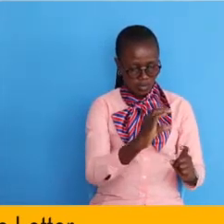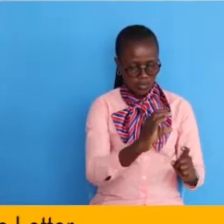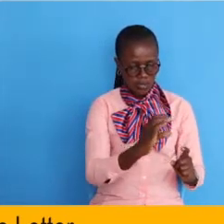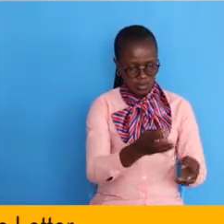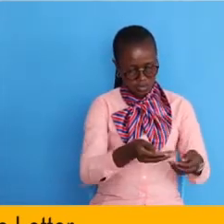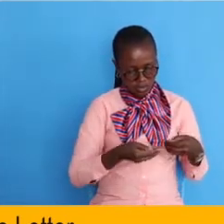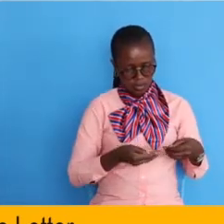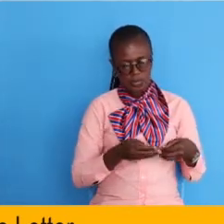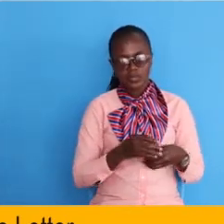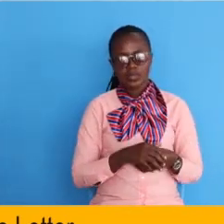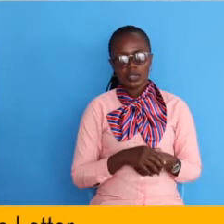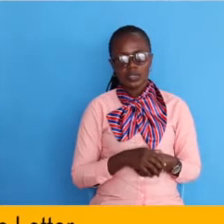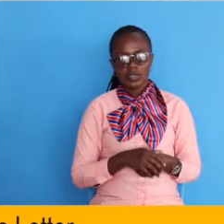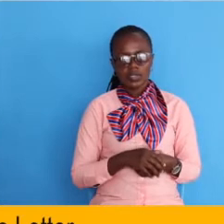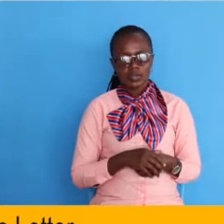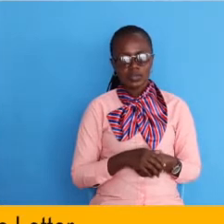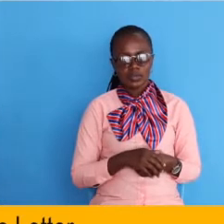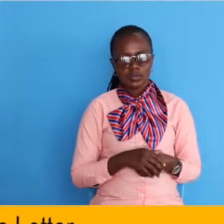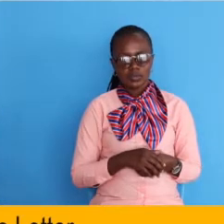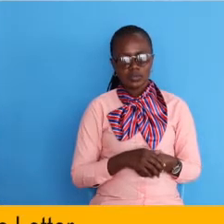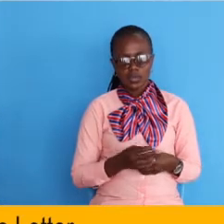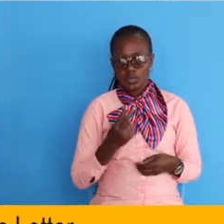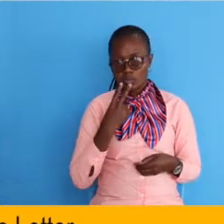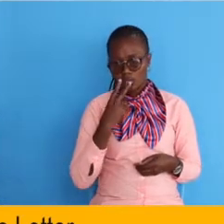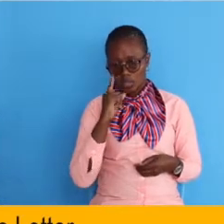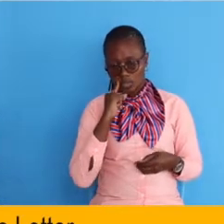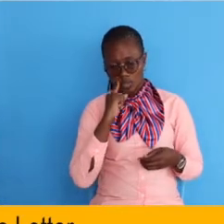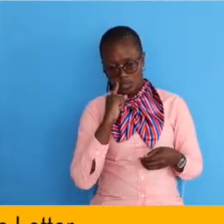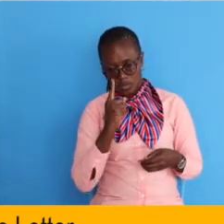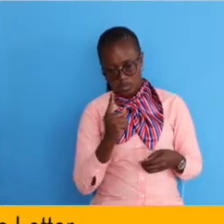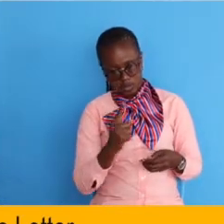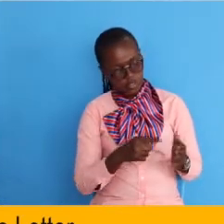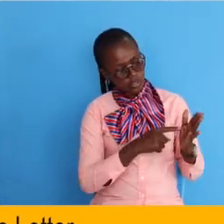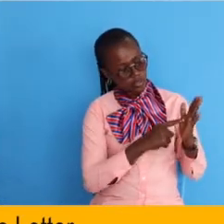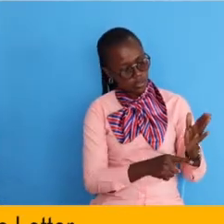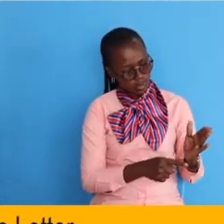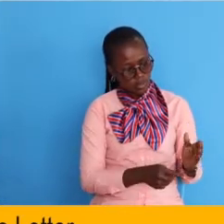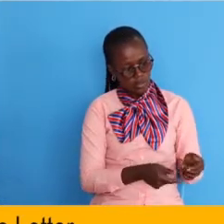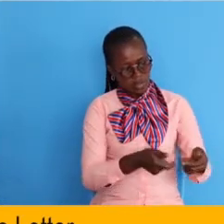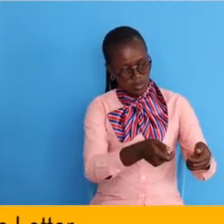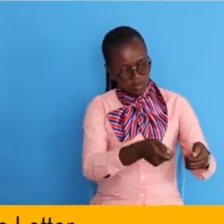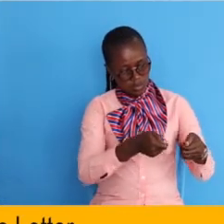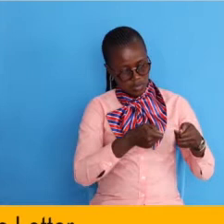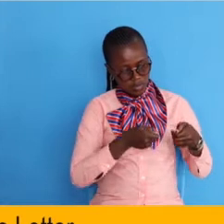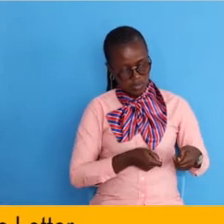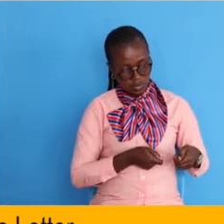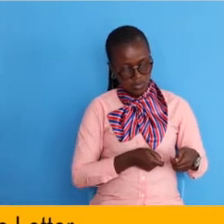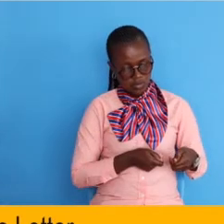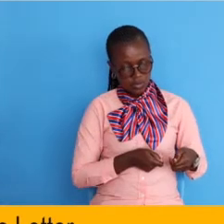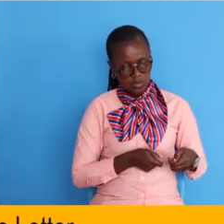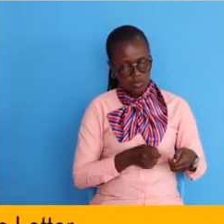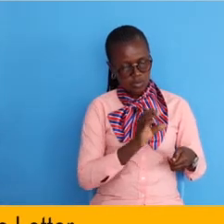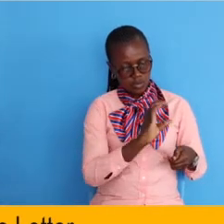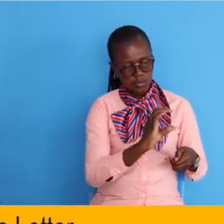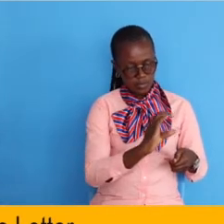we identified Chuma is the one who is to receive this letter. So you think about what could be the address